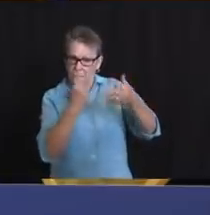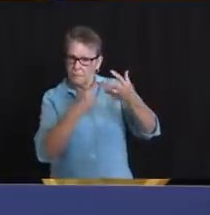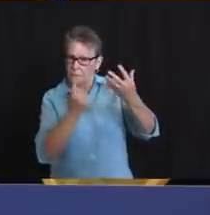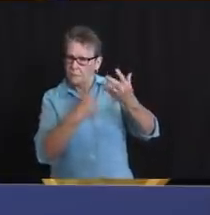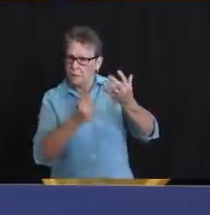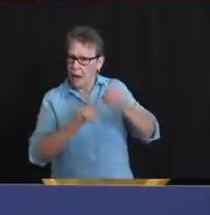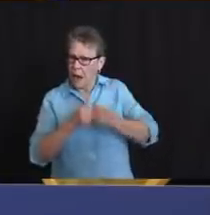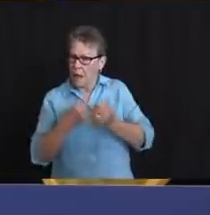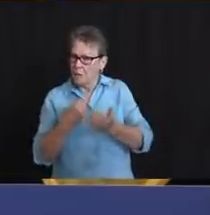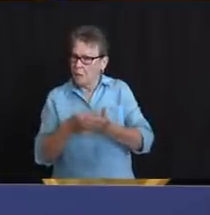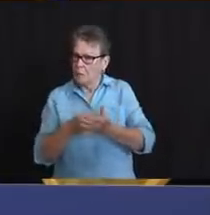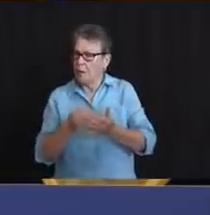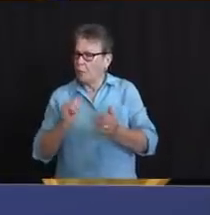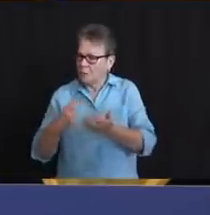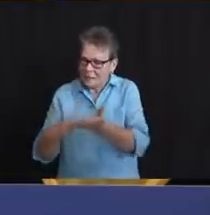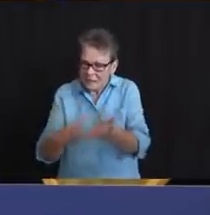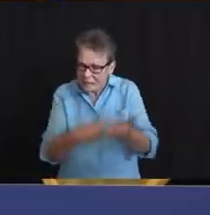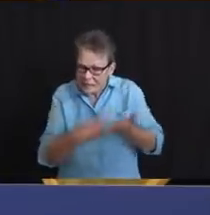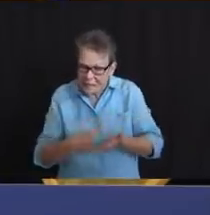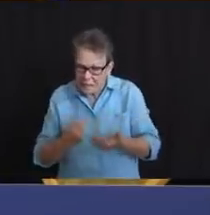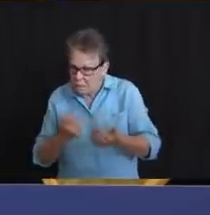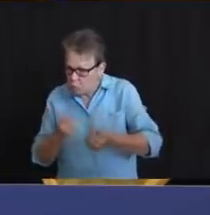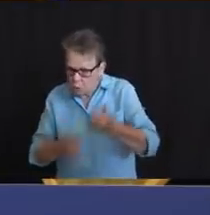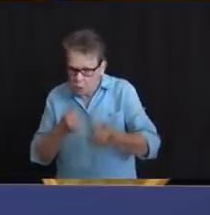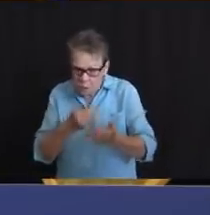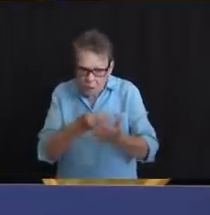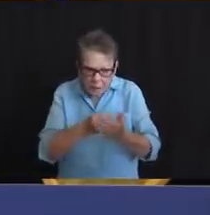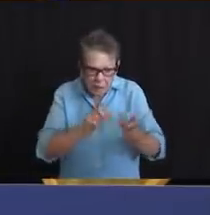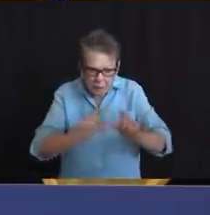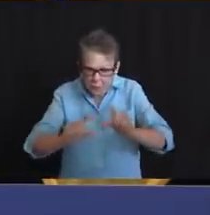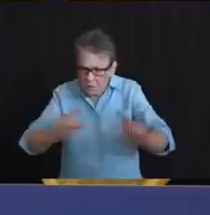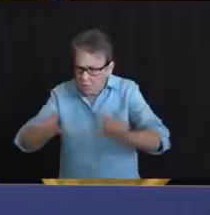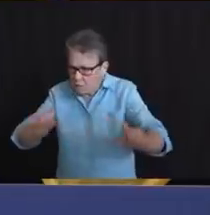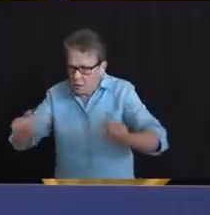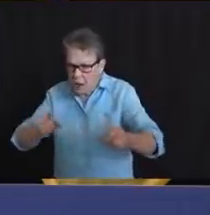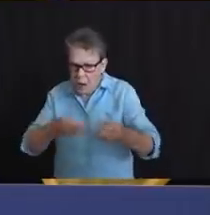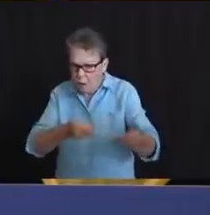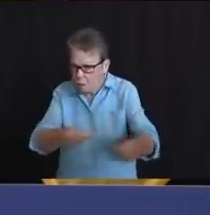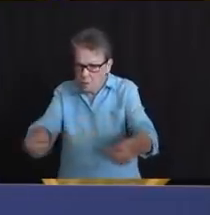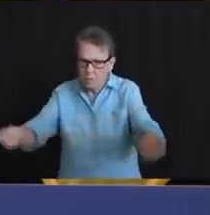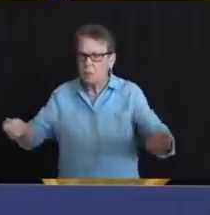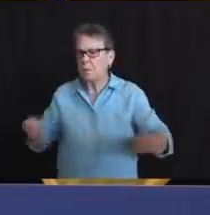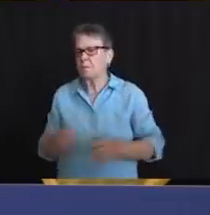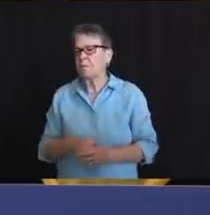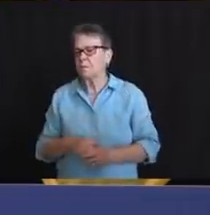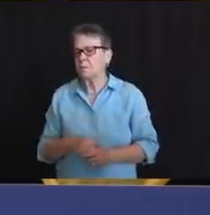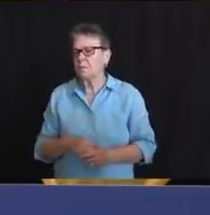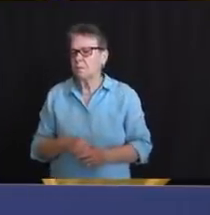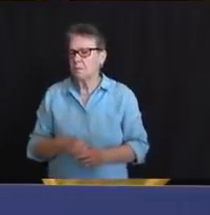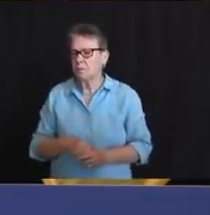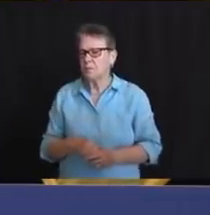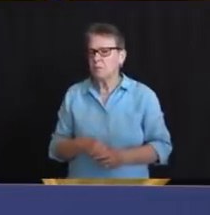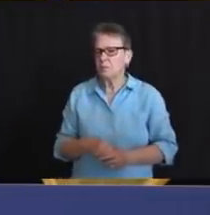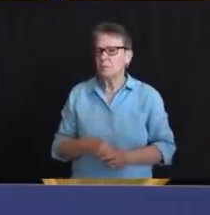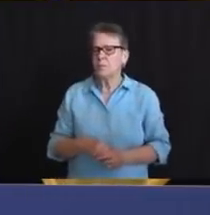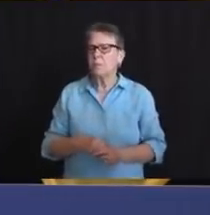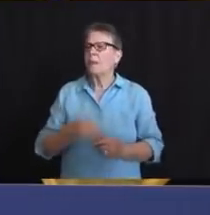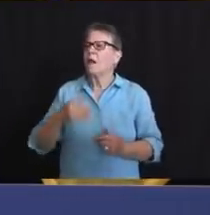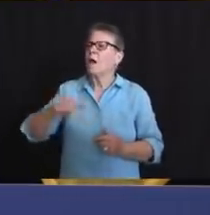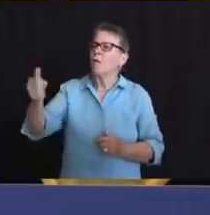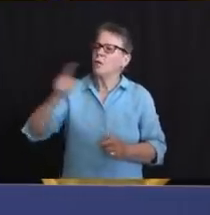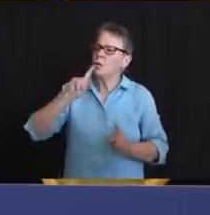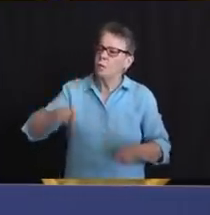really good, and I expect them to continue to be. Marcel, we're going to go to Brent, and then we'll go back to Daniel. Thank